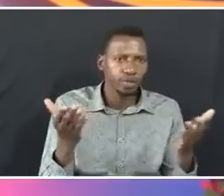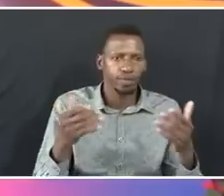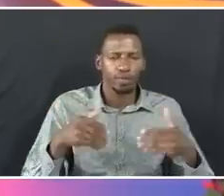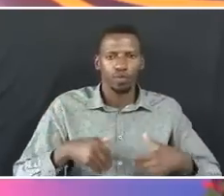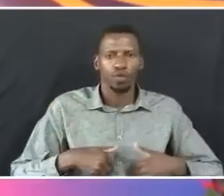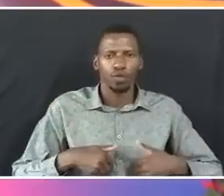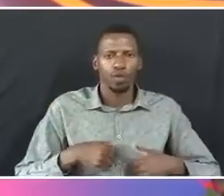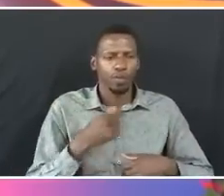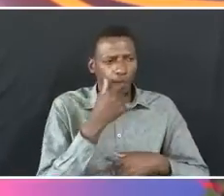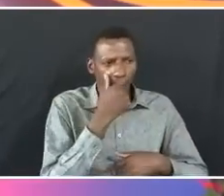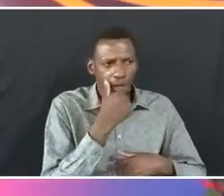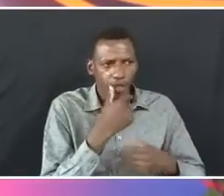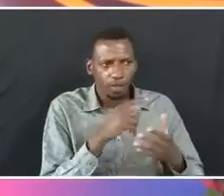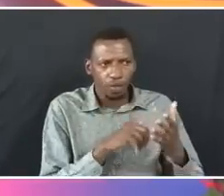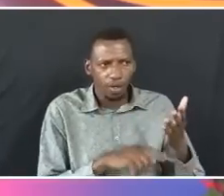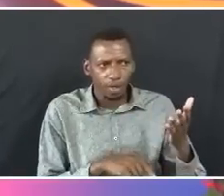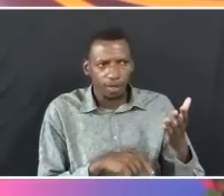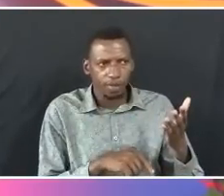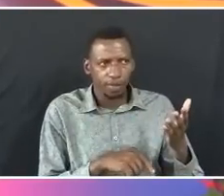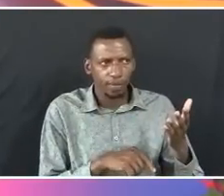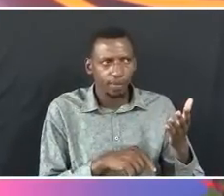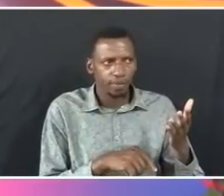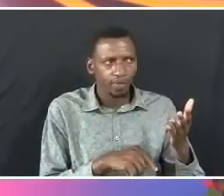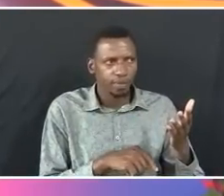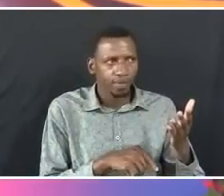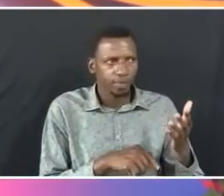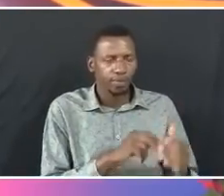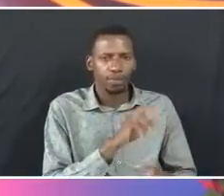So ages what to what?